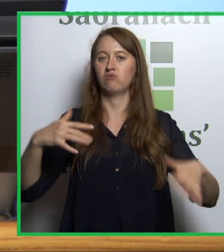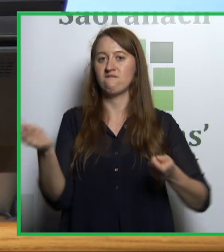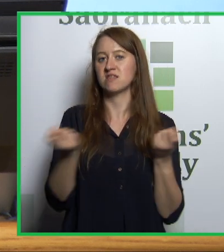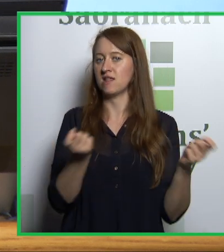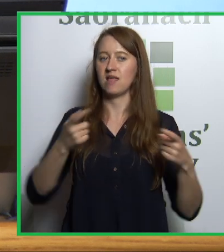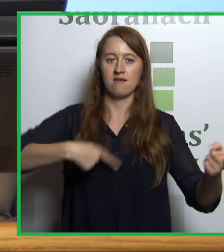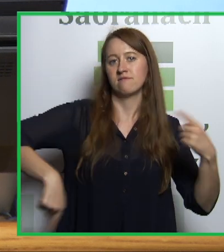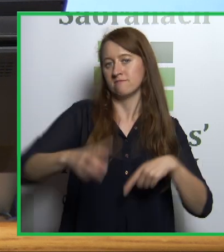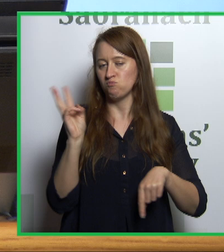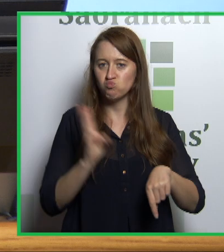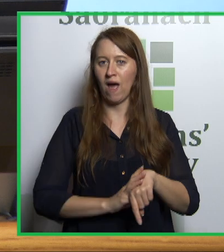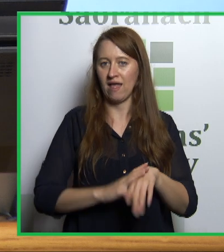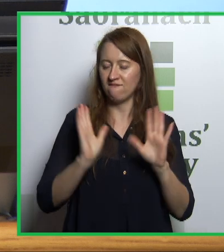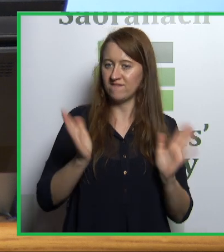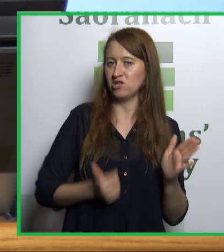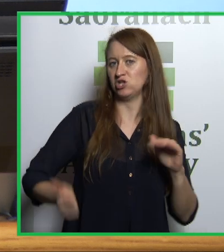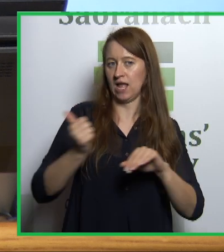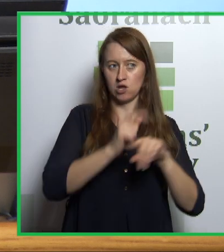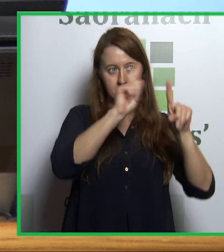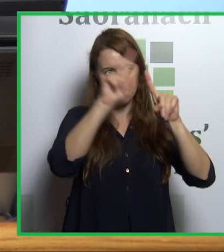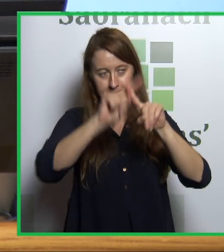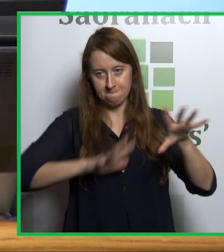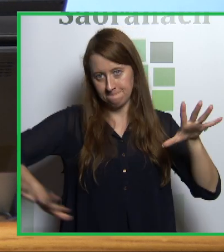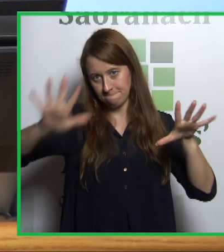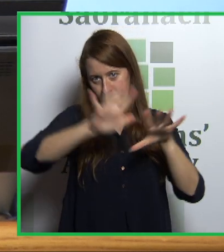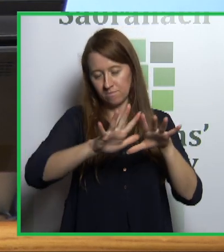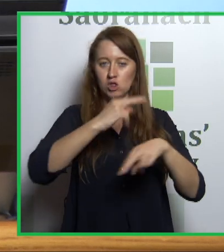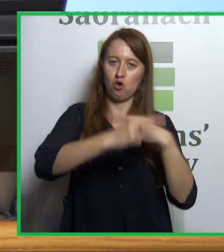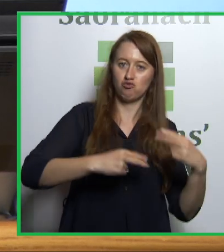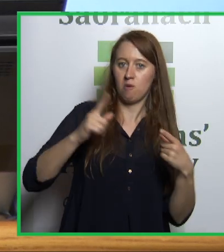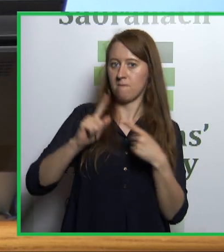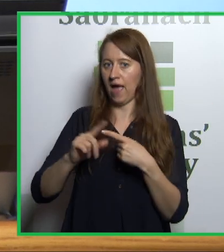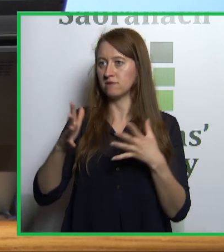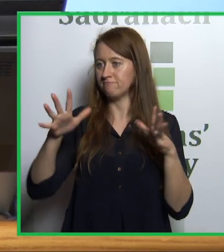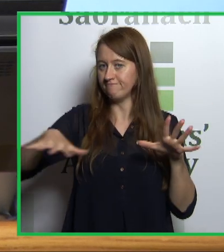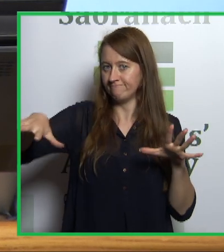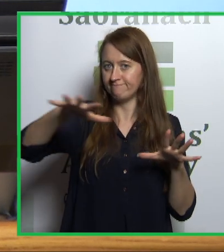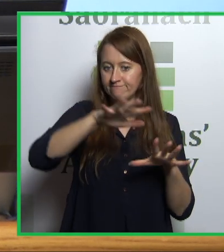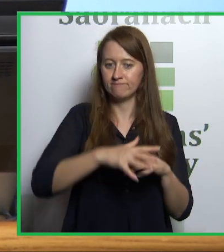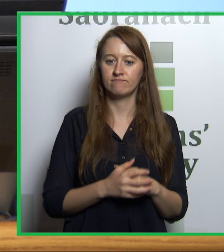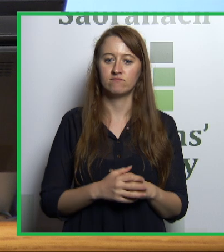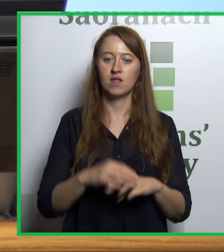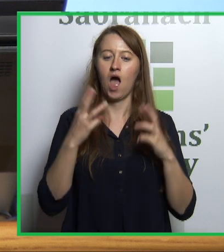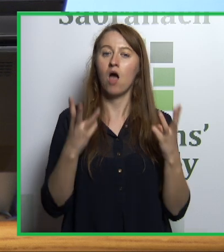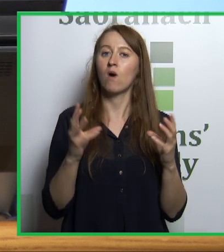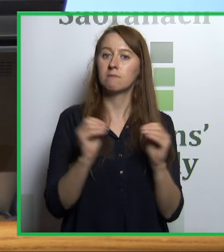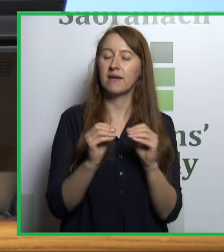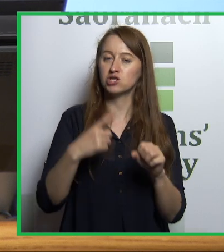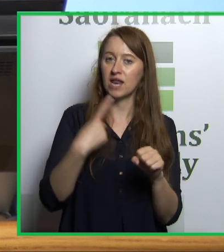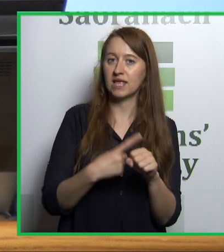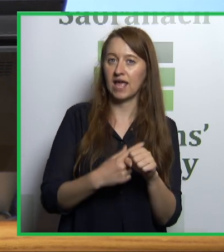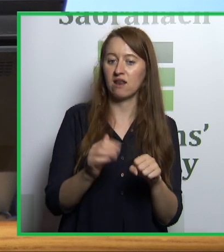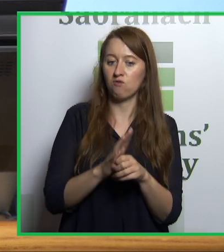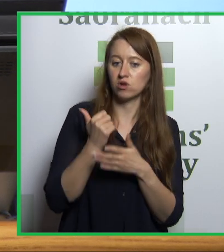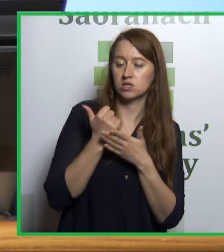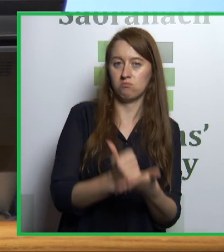us to put together the logistics for today. I do want to make a particular mention again to the support for